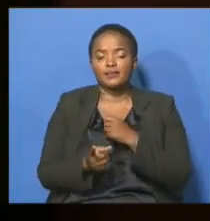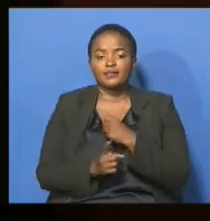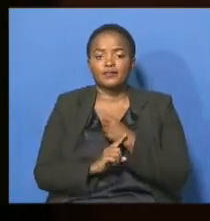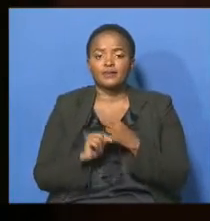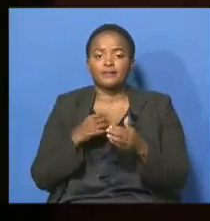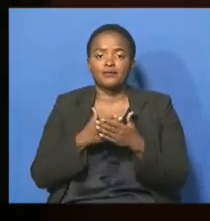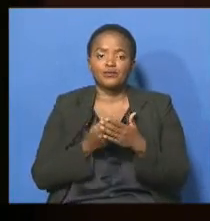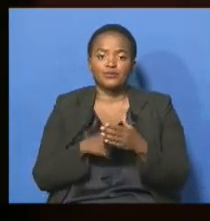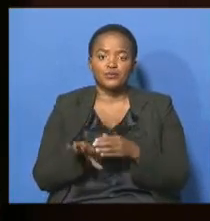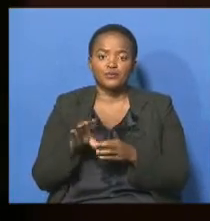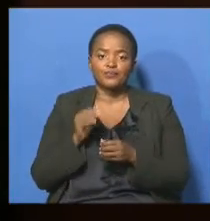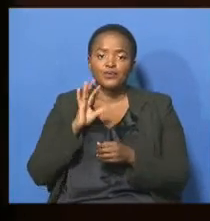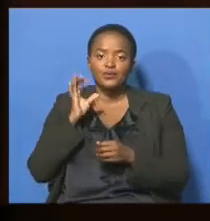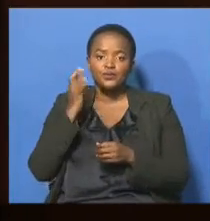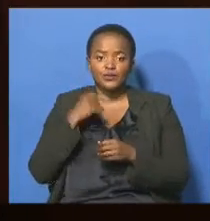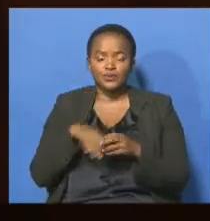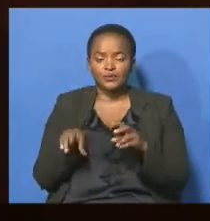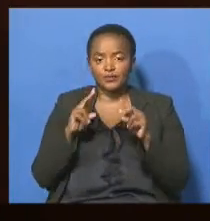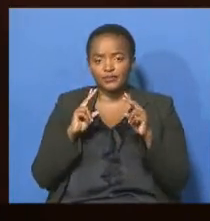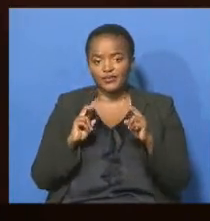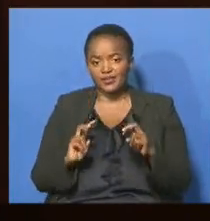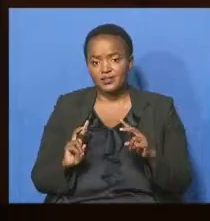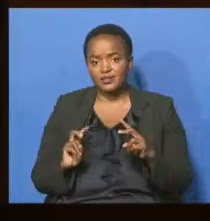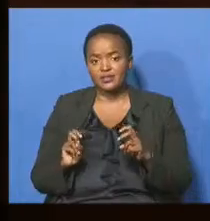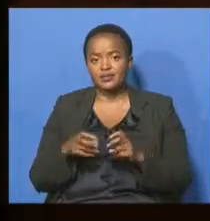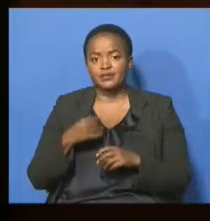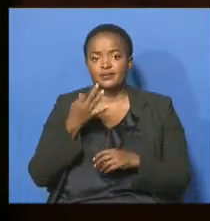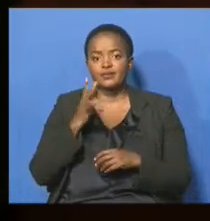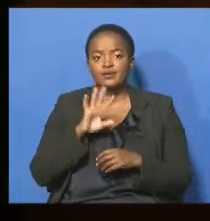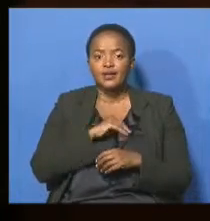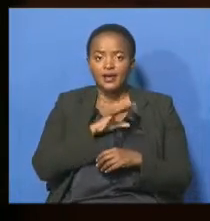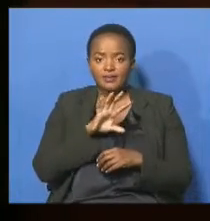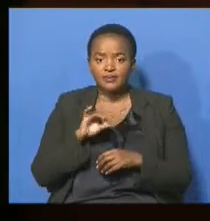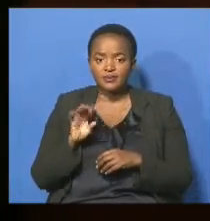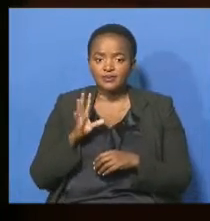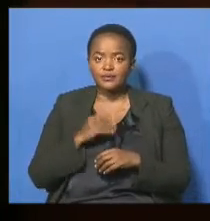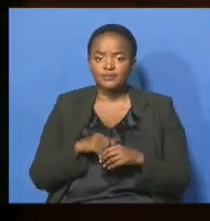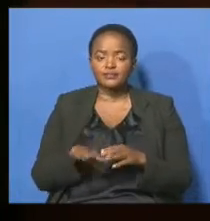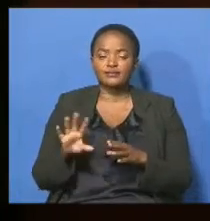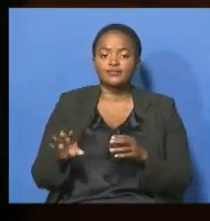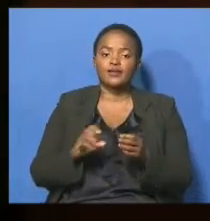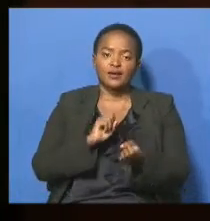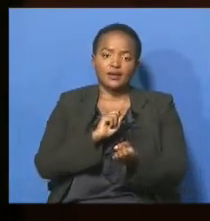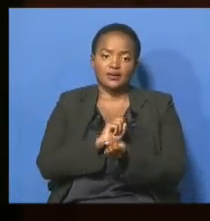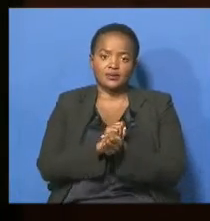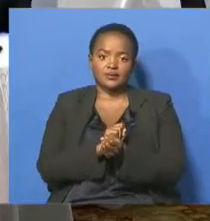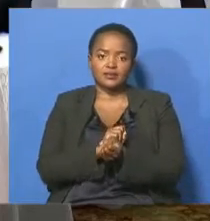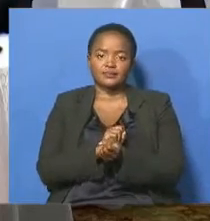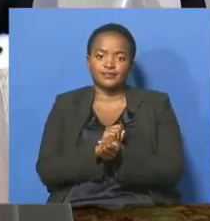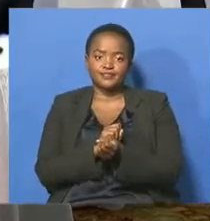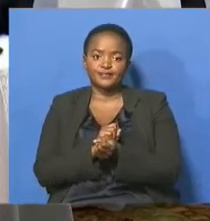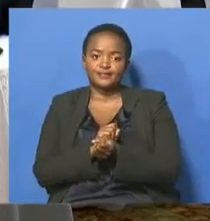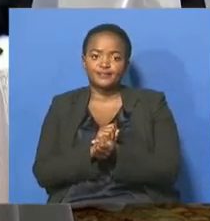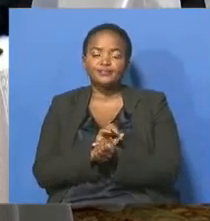of actually investigating, detecting, and arresting offenders.